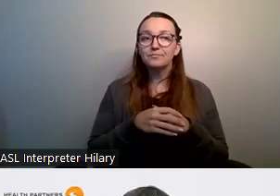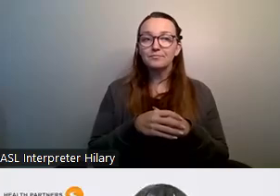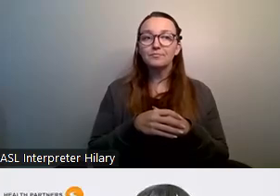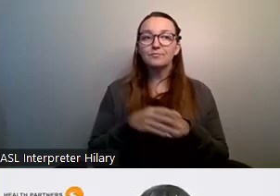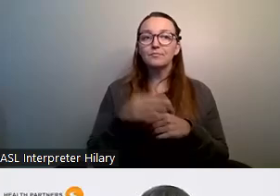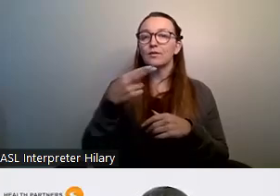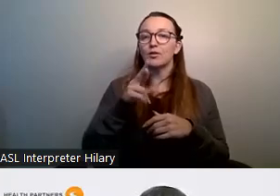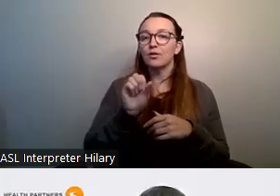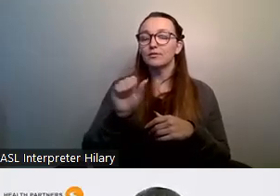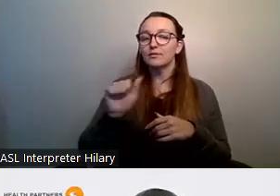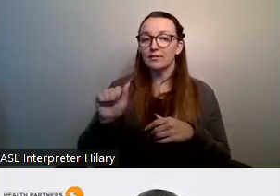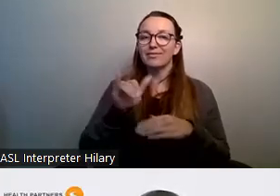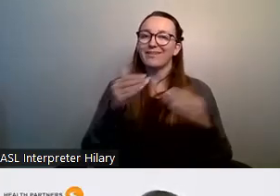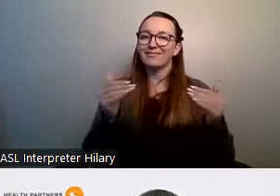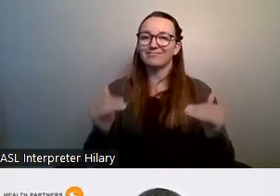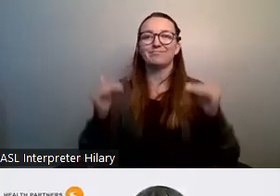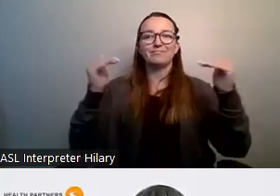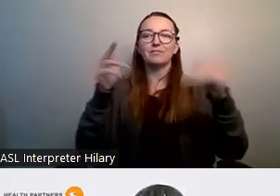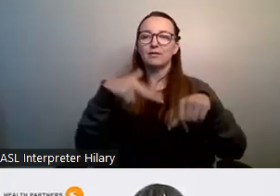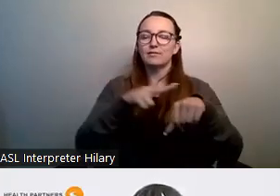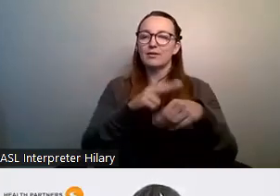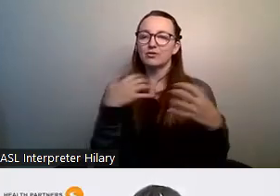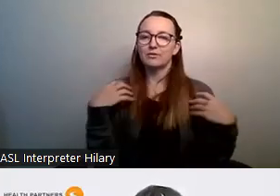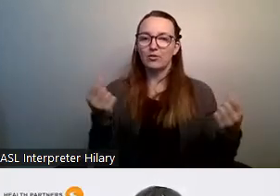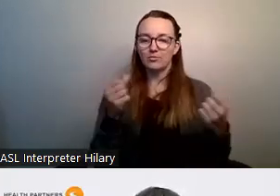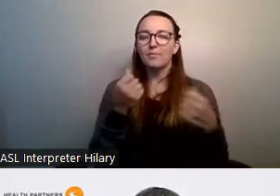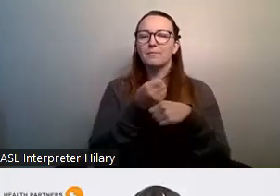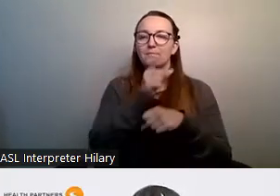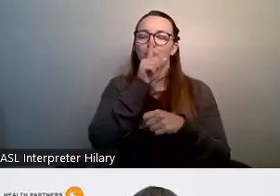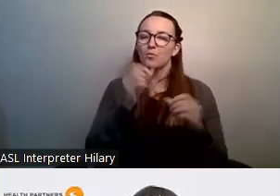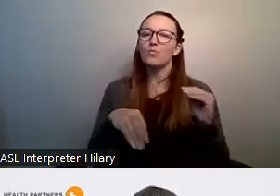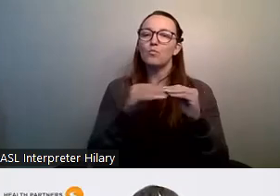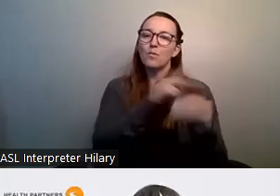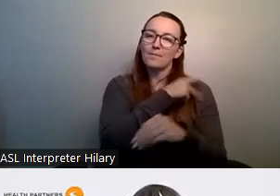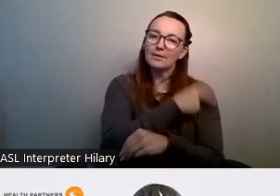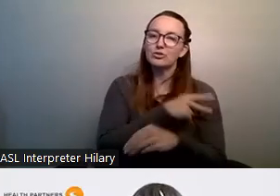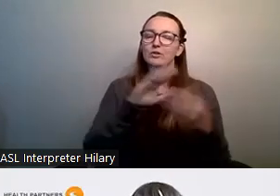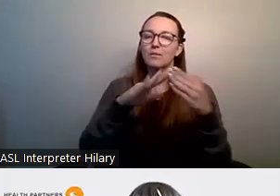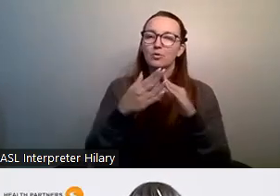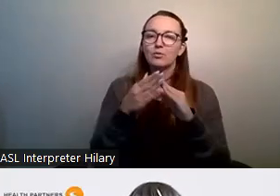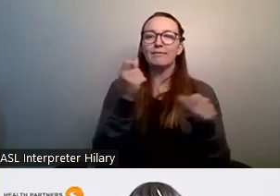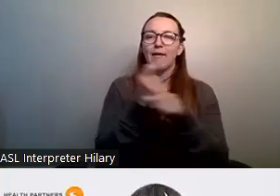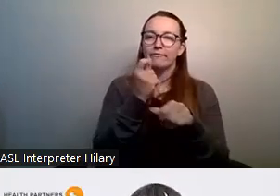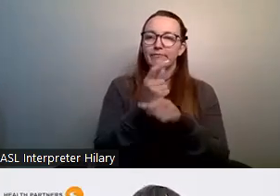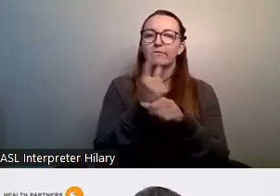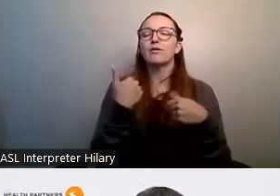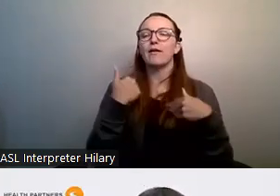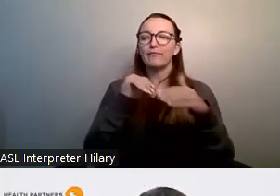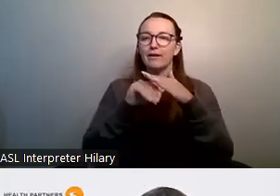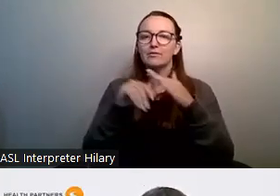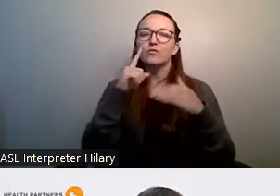have advanced the nation's health by ensuring more patients and communities each year have access to high